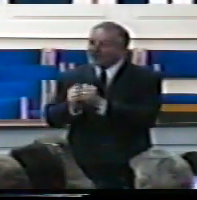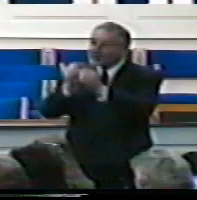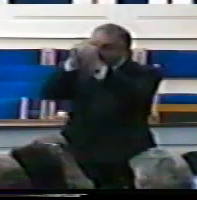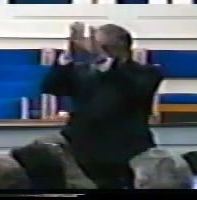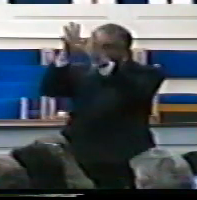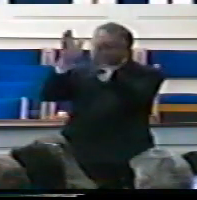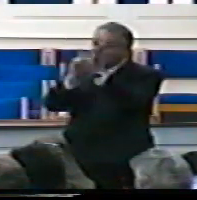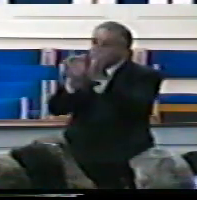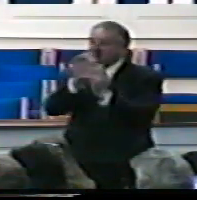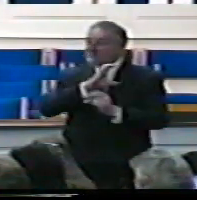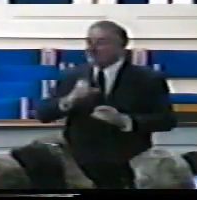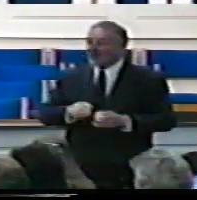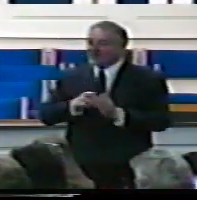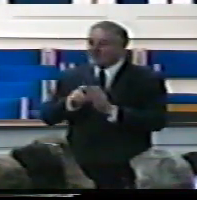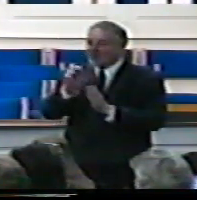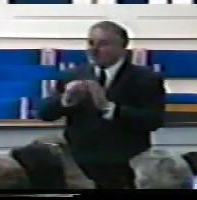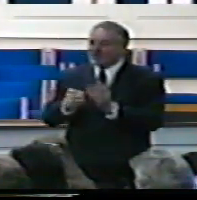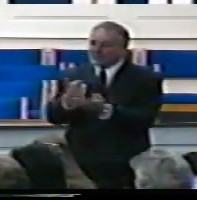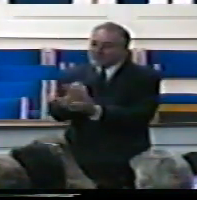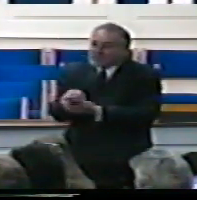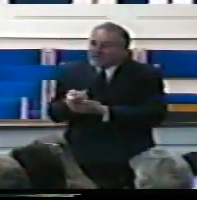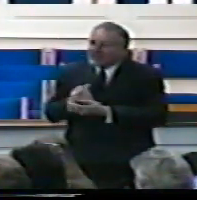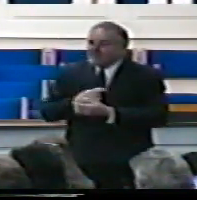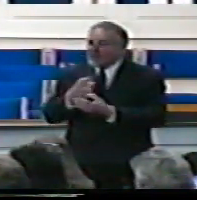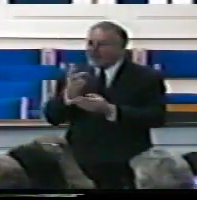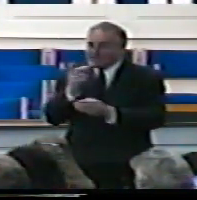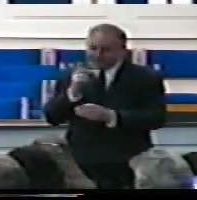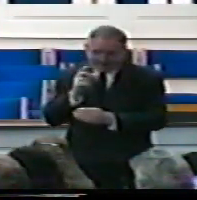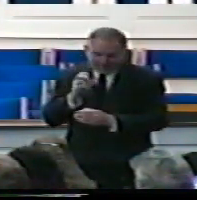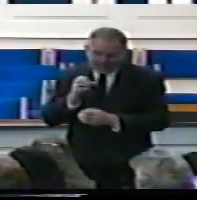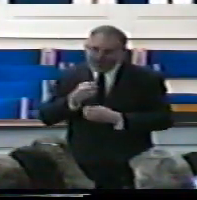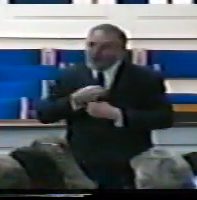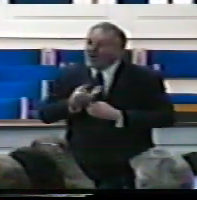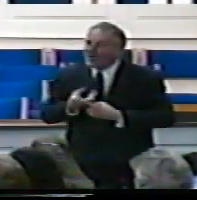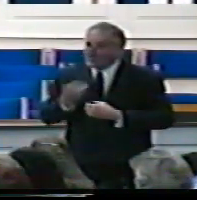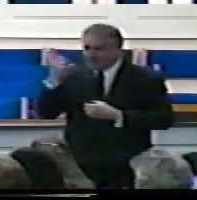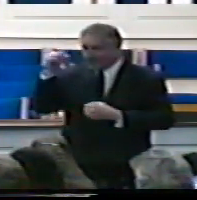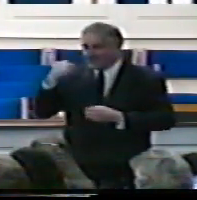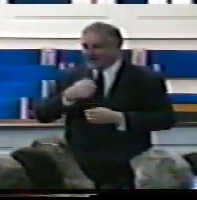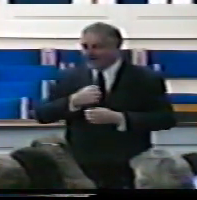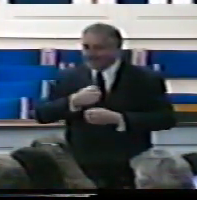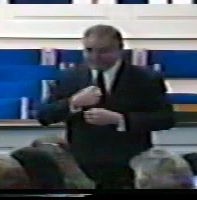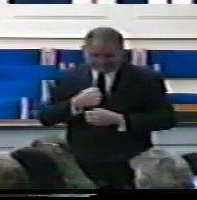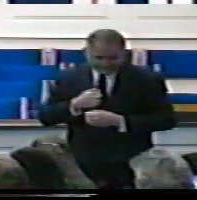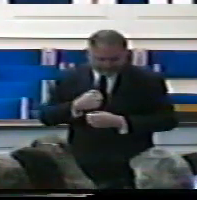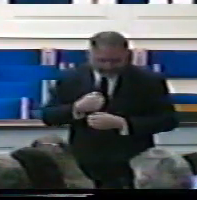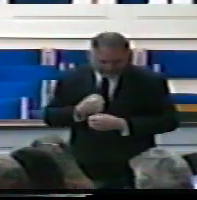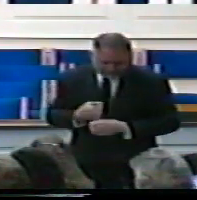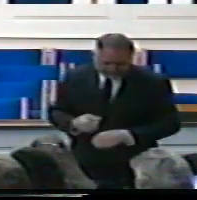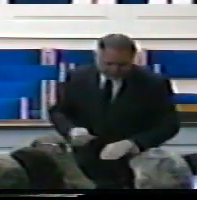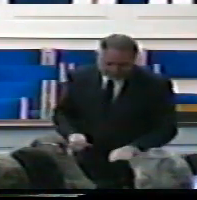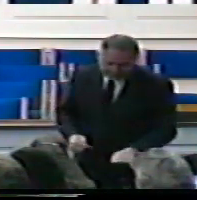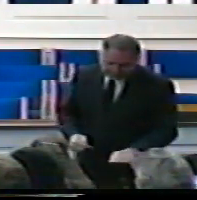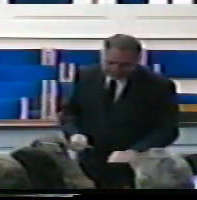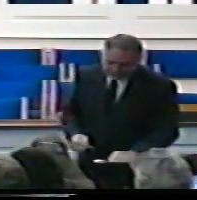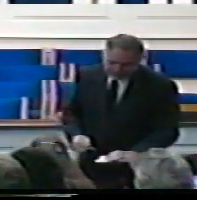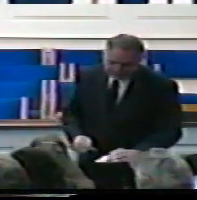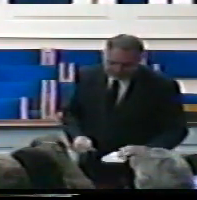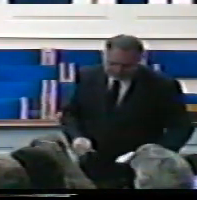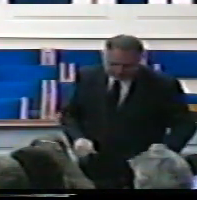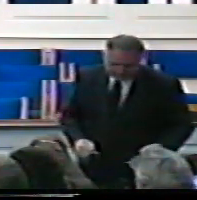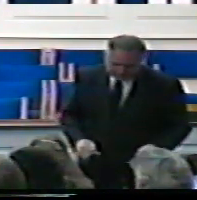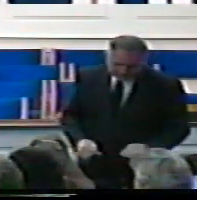the righteous, he pleads my case for me. Amen. All right. Here's what he prays for.